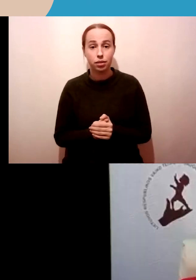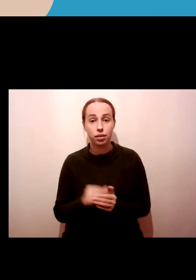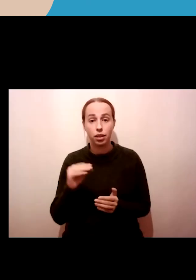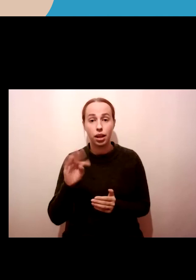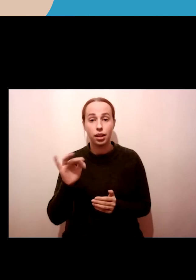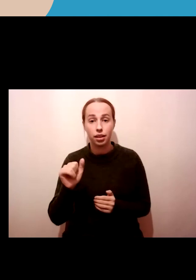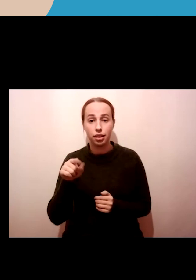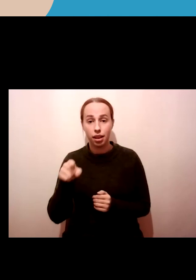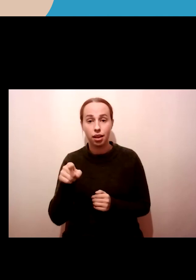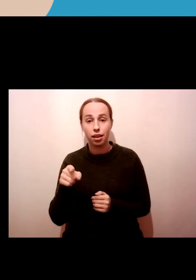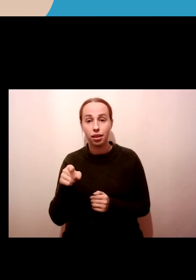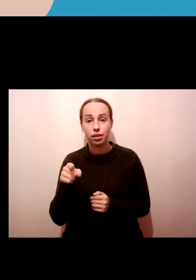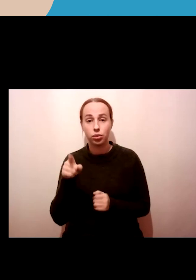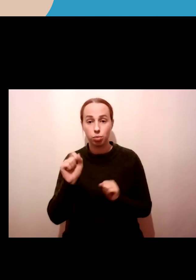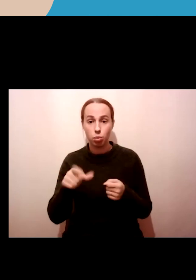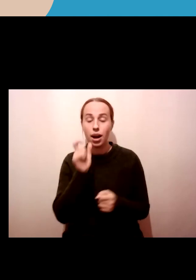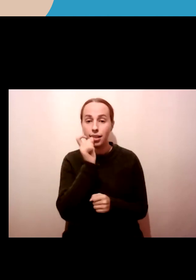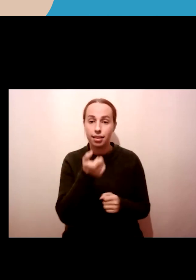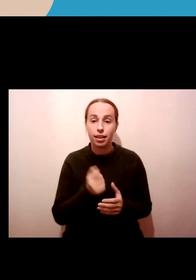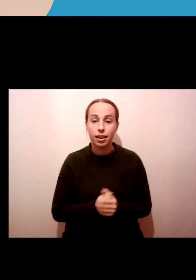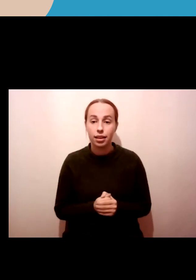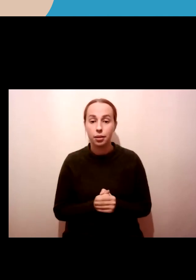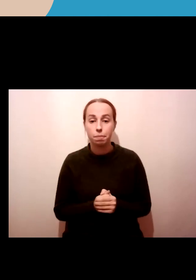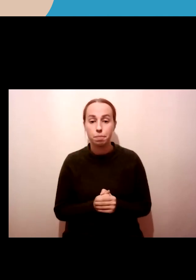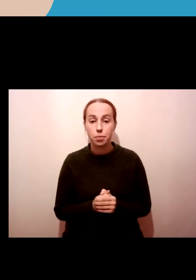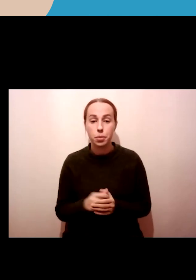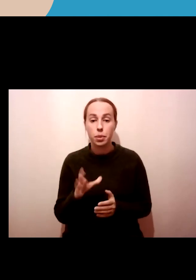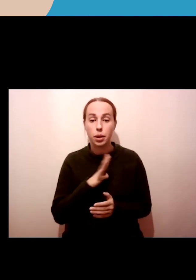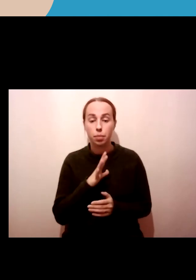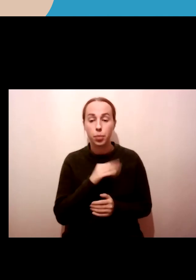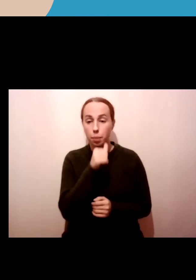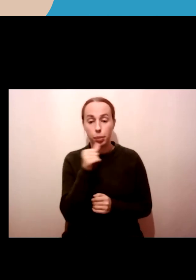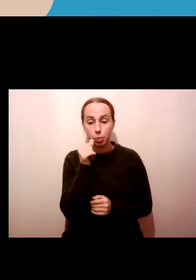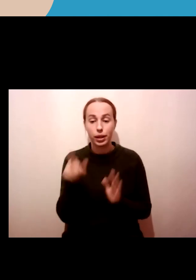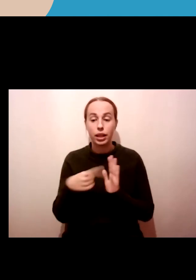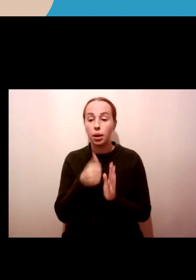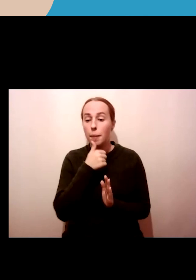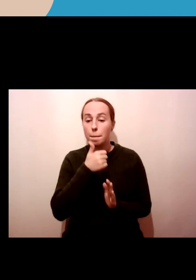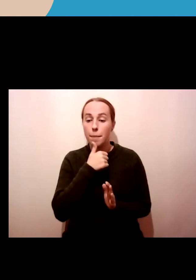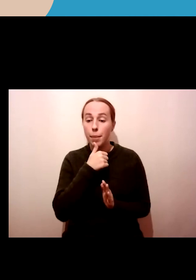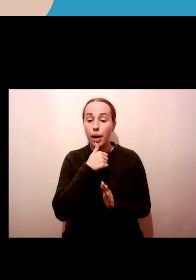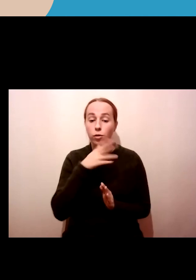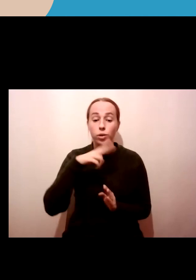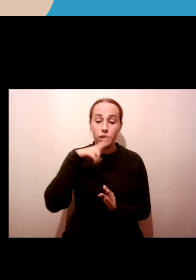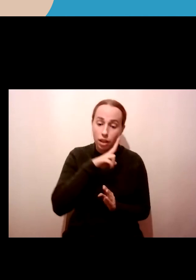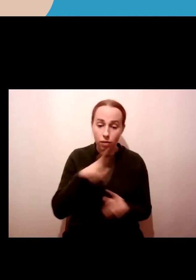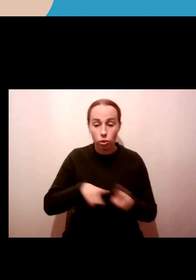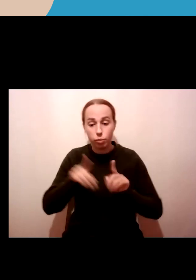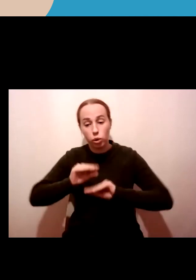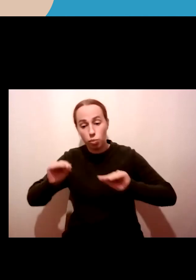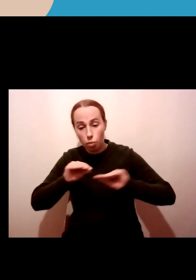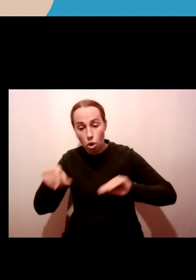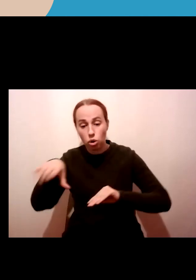up, and we still have a few questions, I am going to address you, Edita. The question is, if